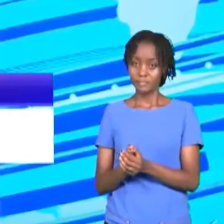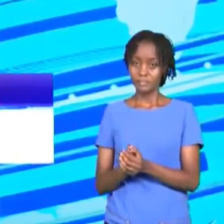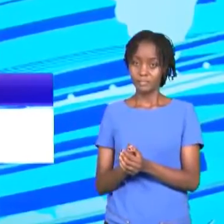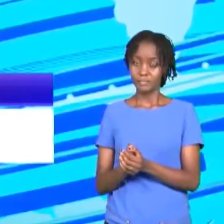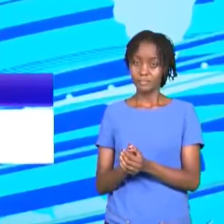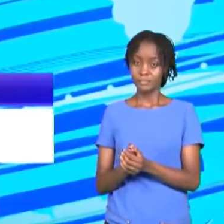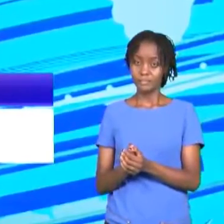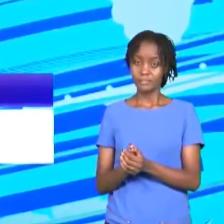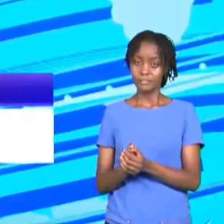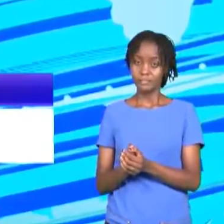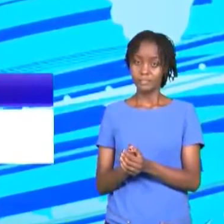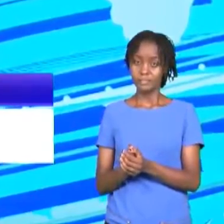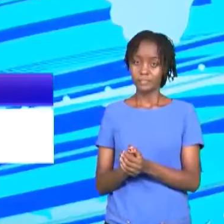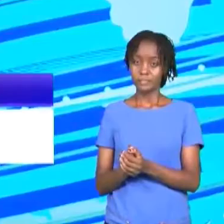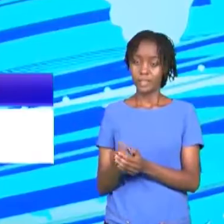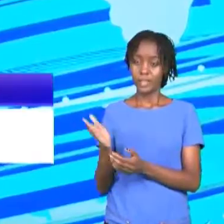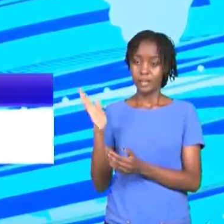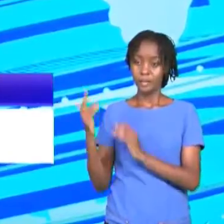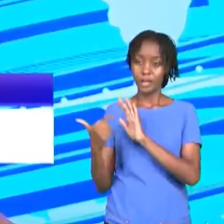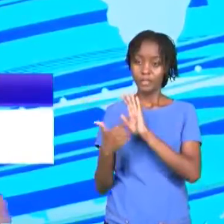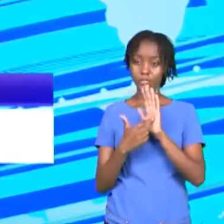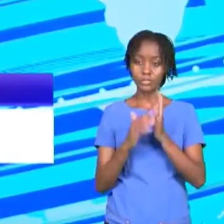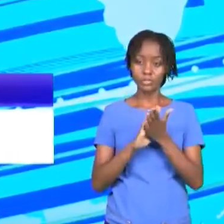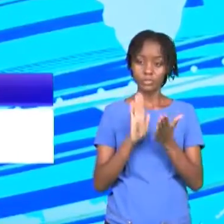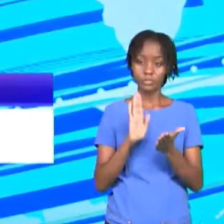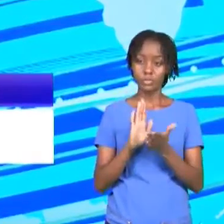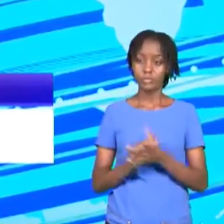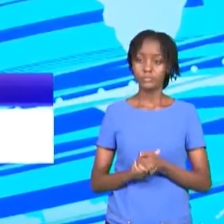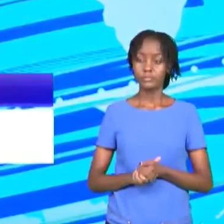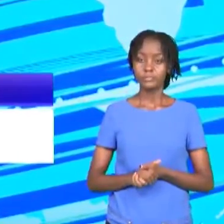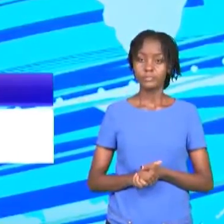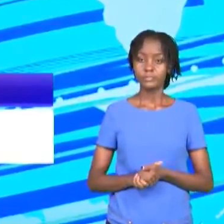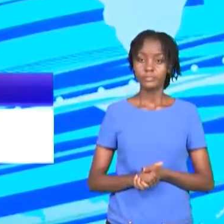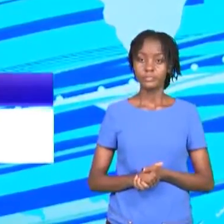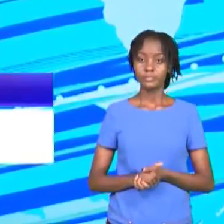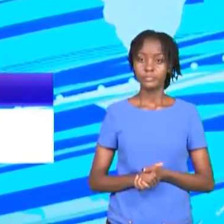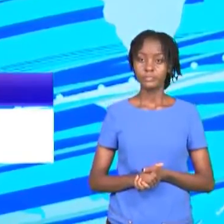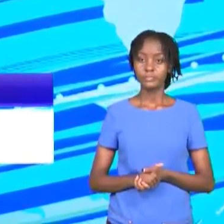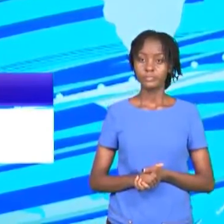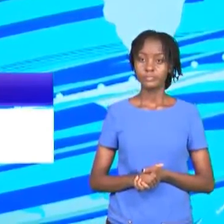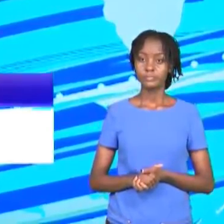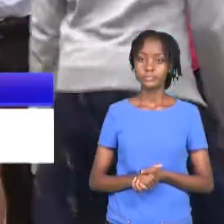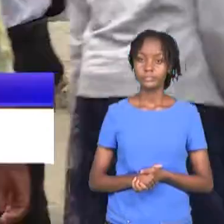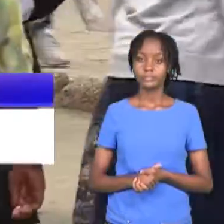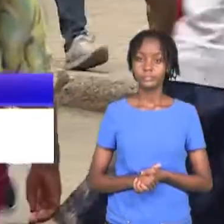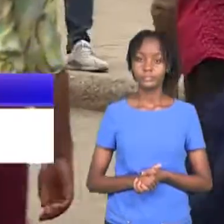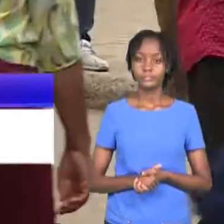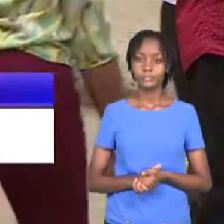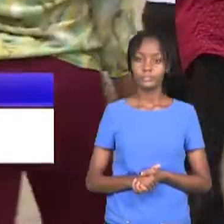reporter Kennedy Kimani attended the event and has filed the following report.